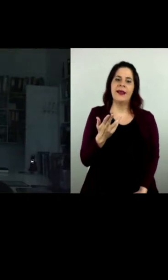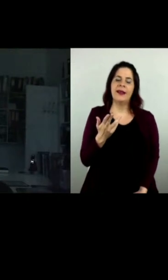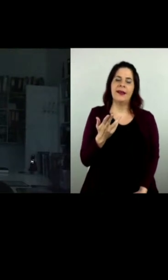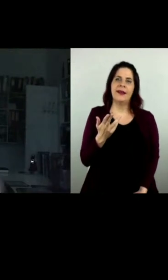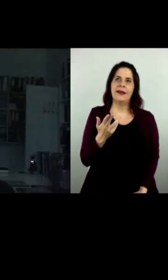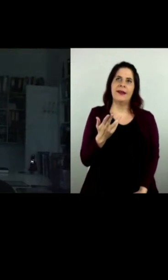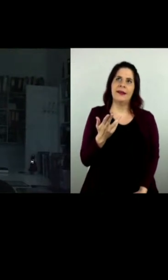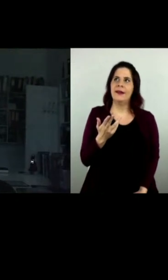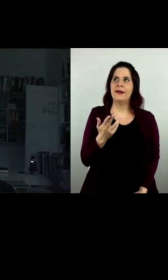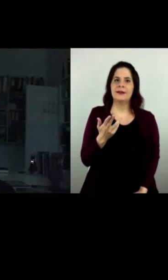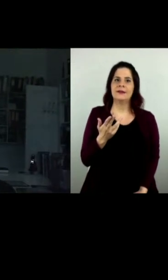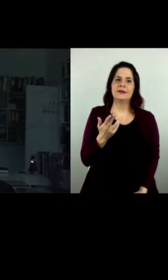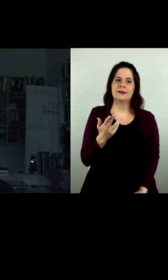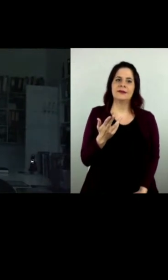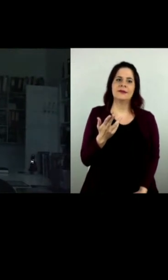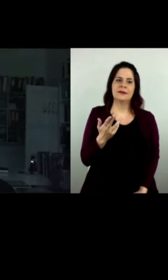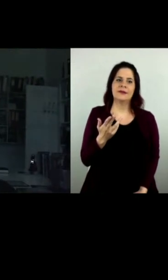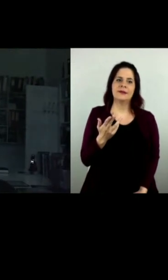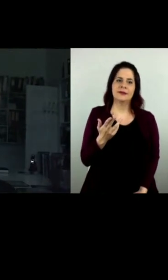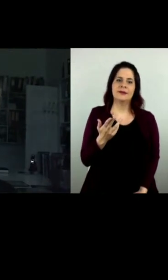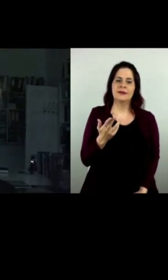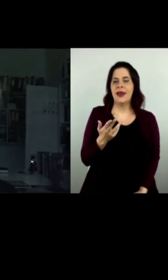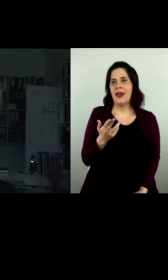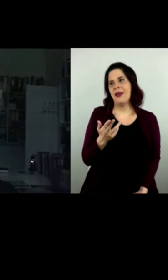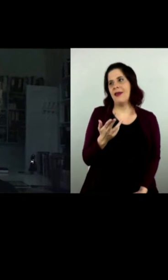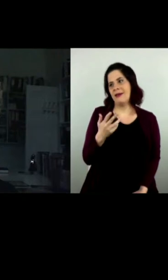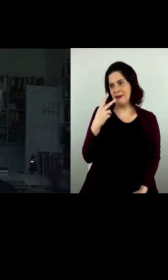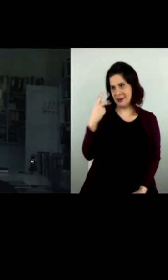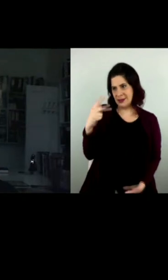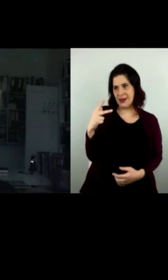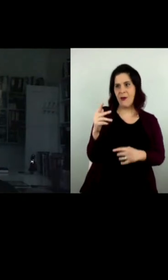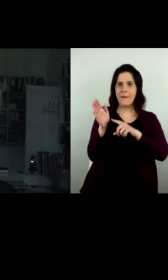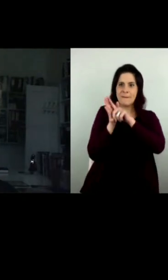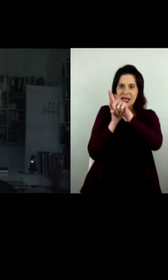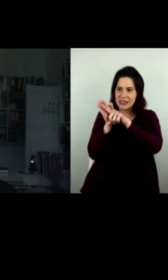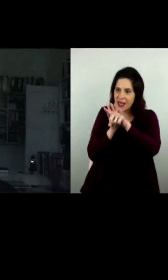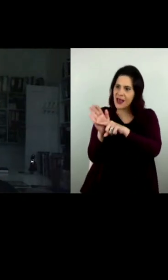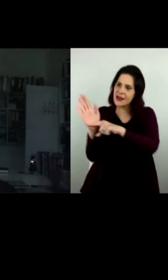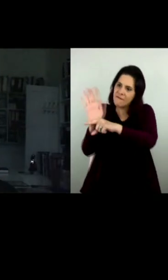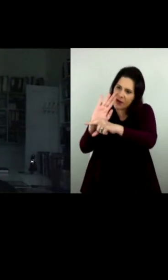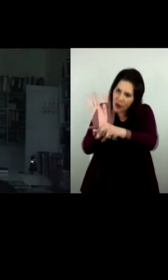it's enough to raise from your filmography or see some of your film that you are very